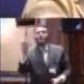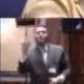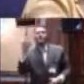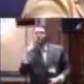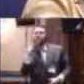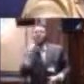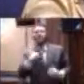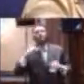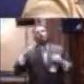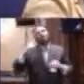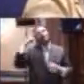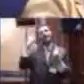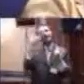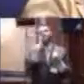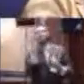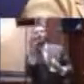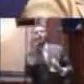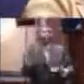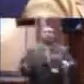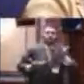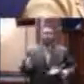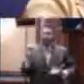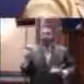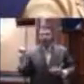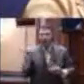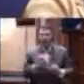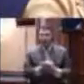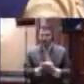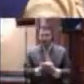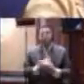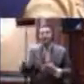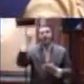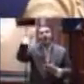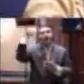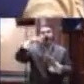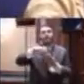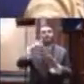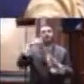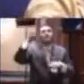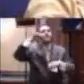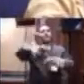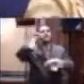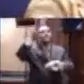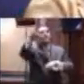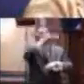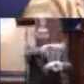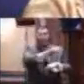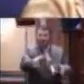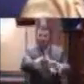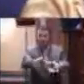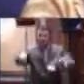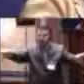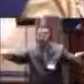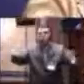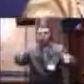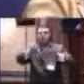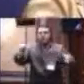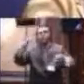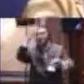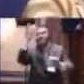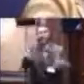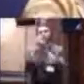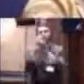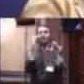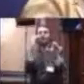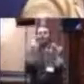sort of separation in public places, which included buses, toilets, shops, everything. I mean, apartheid